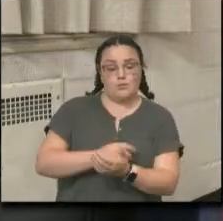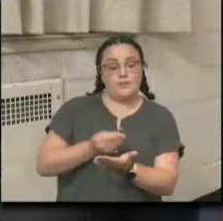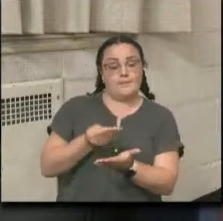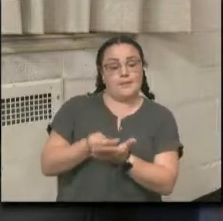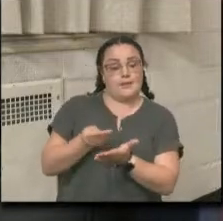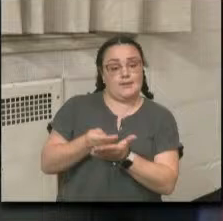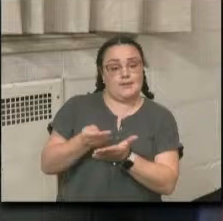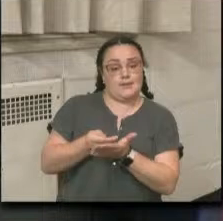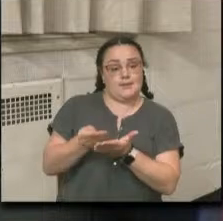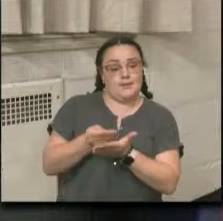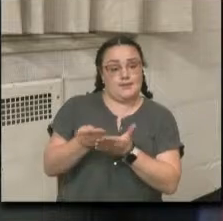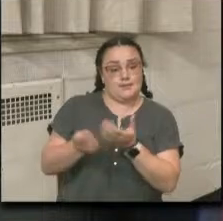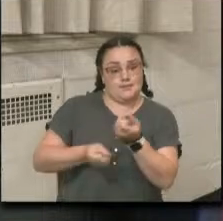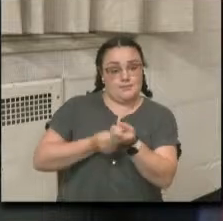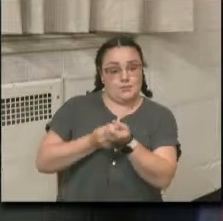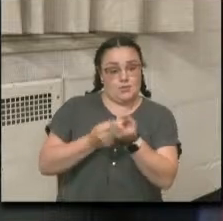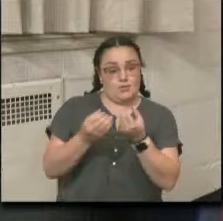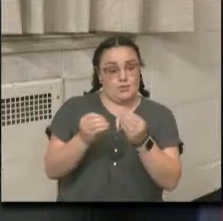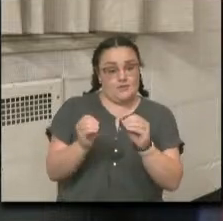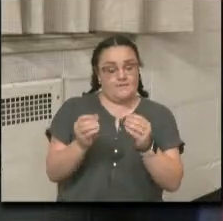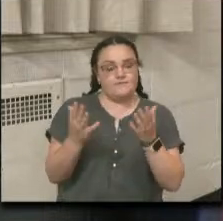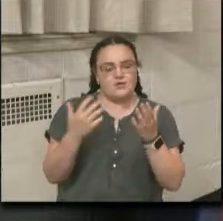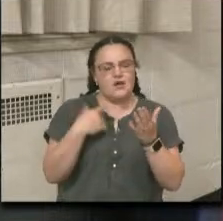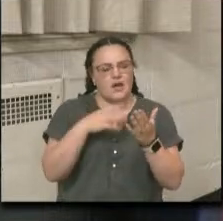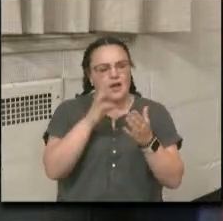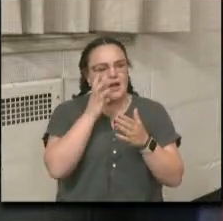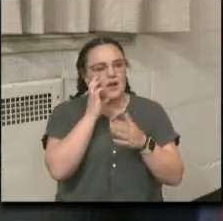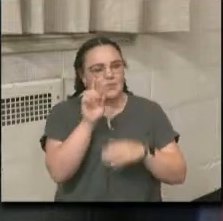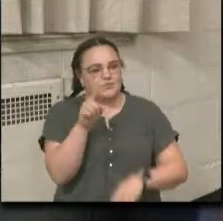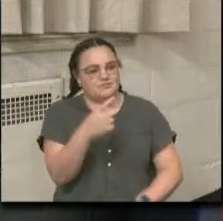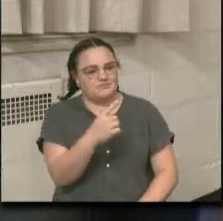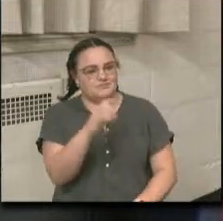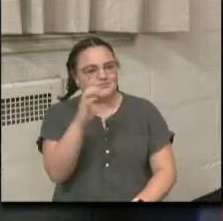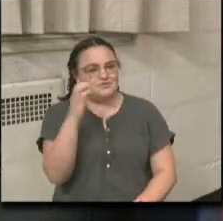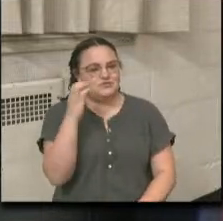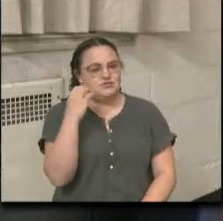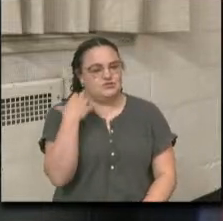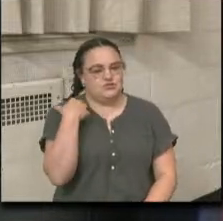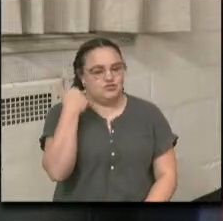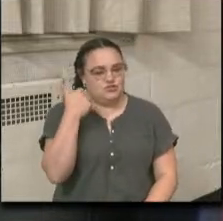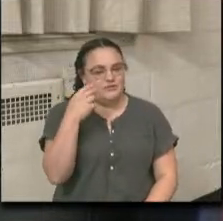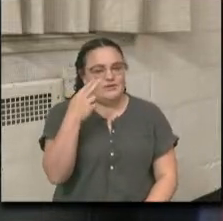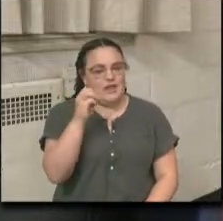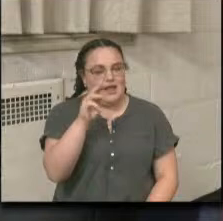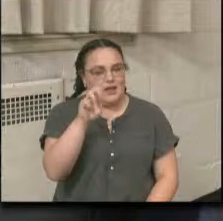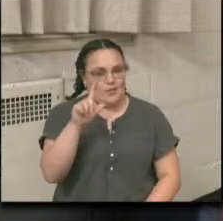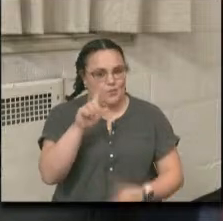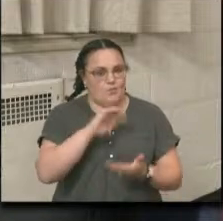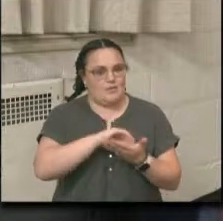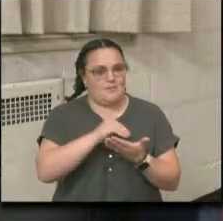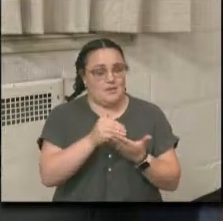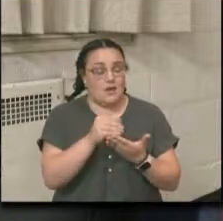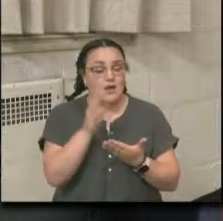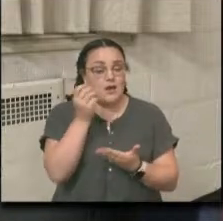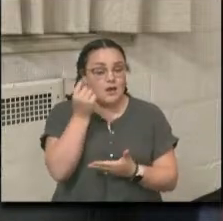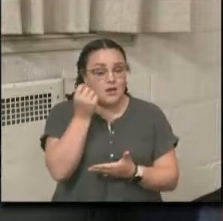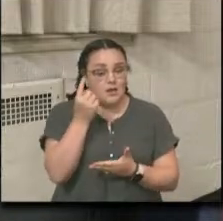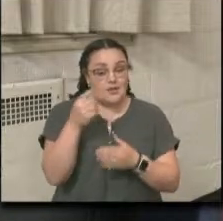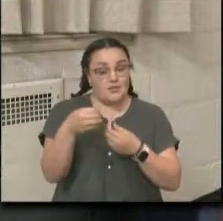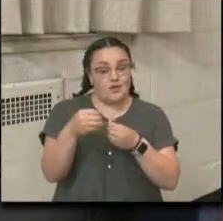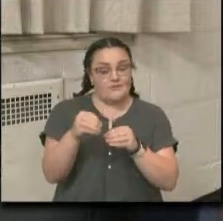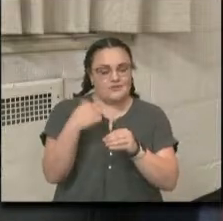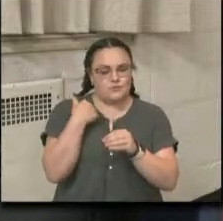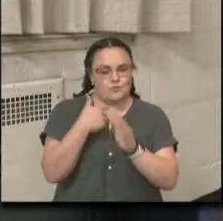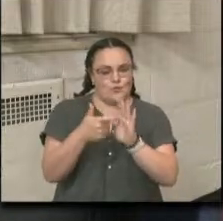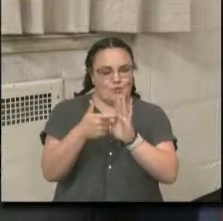Now, I will defer to Chief Howell as relates to the amount of the funding, But the fact that the office is required to exist and we